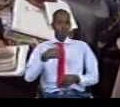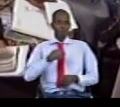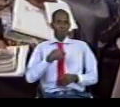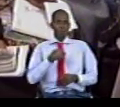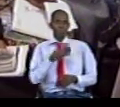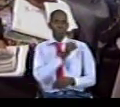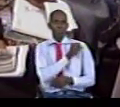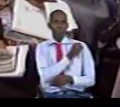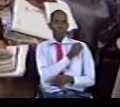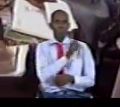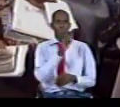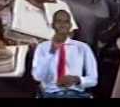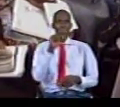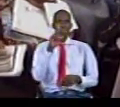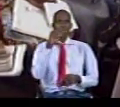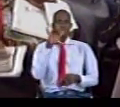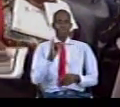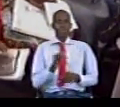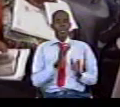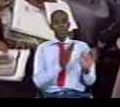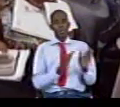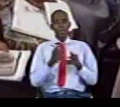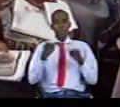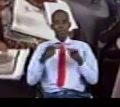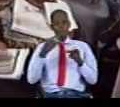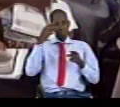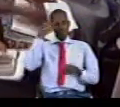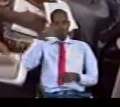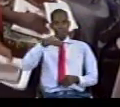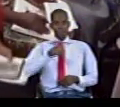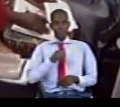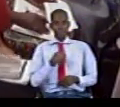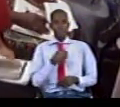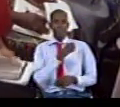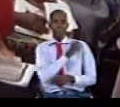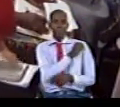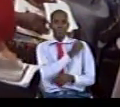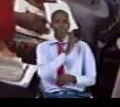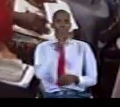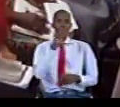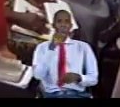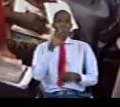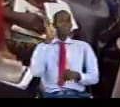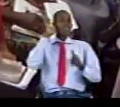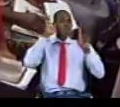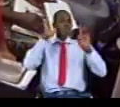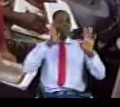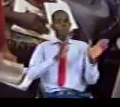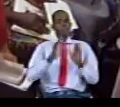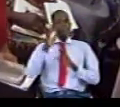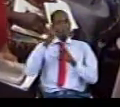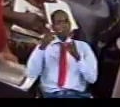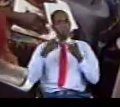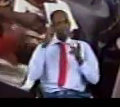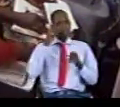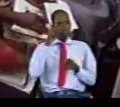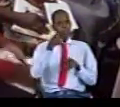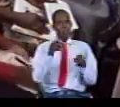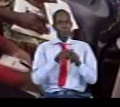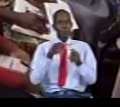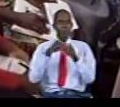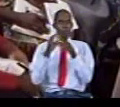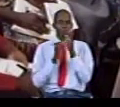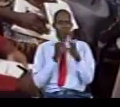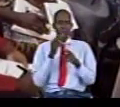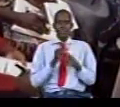prepare a place for. He has got to prepare a place for you. I'm sure you are eager to go